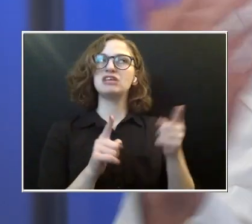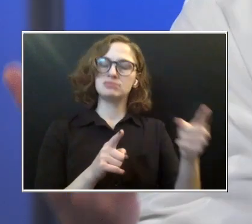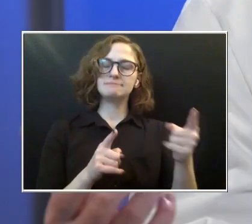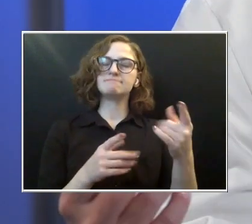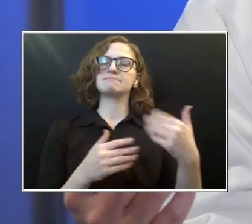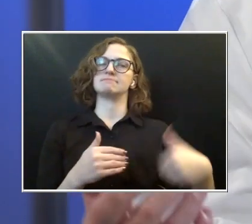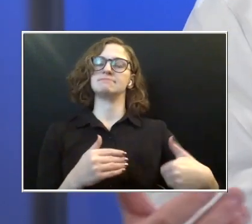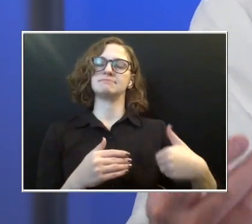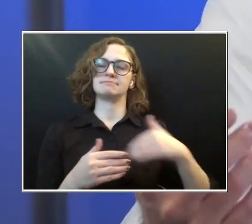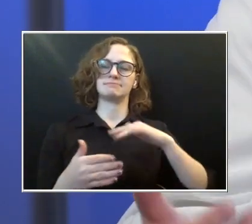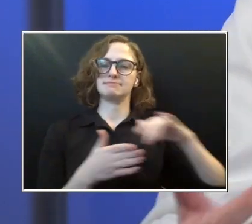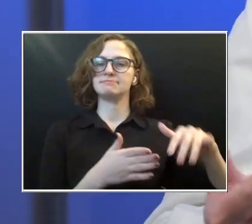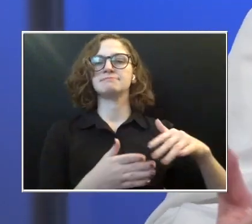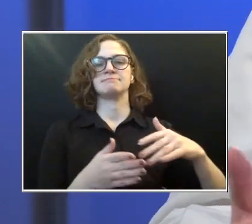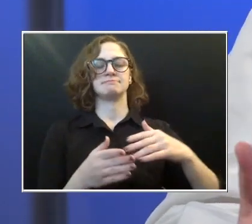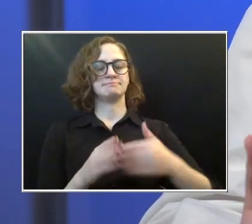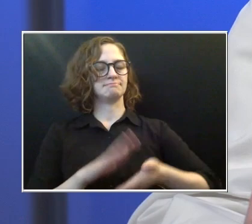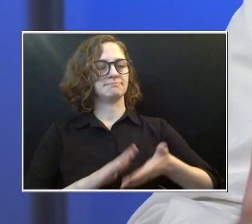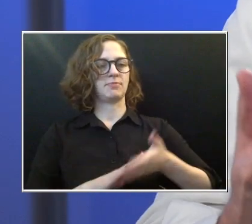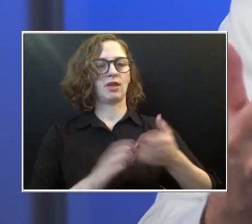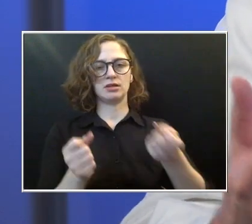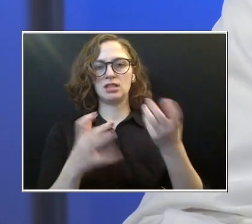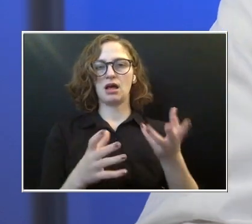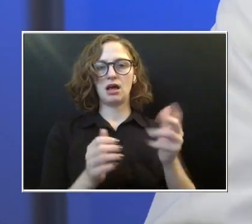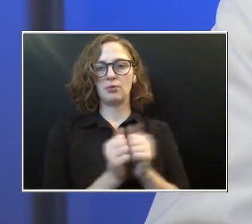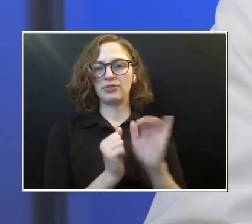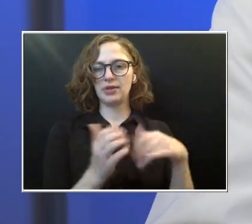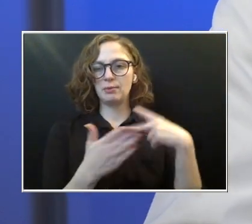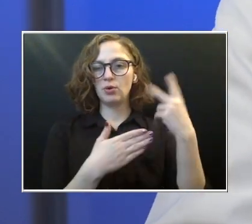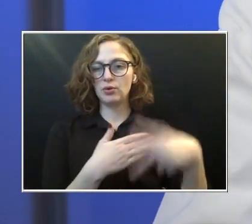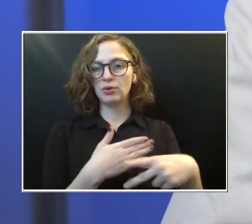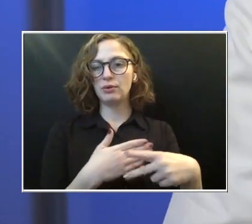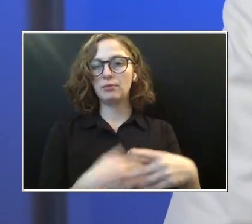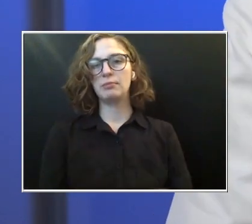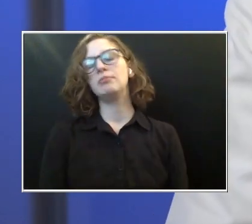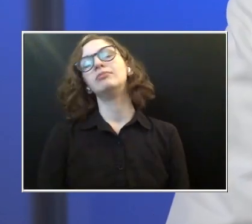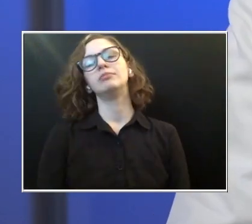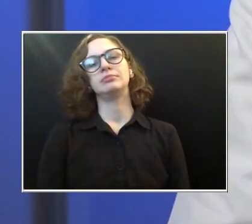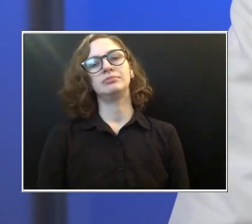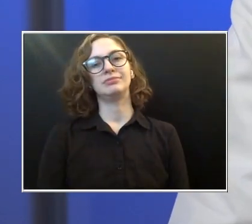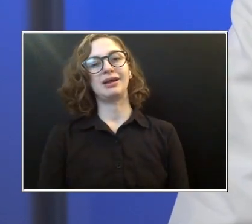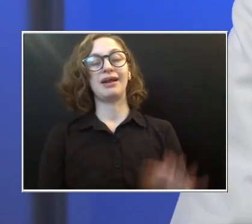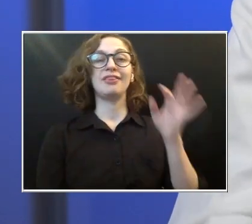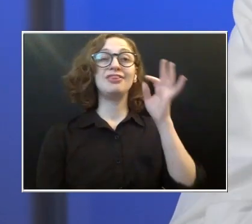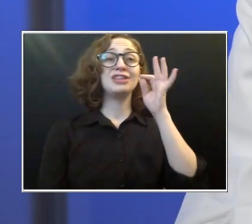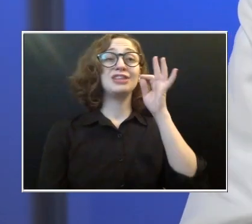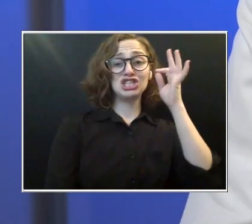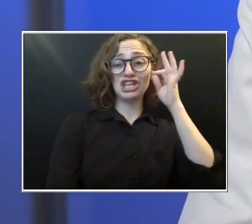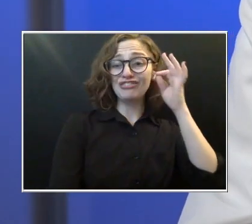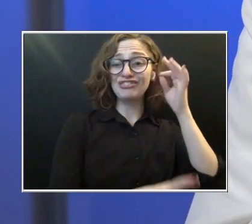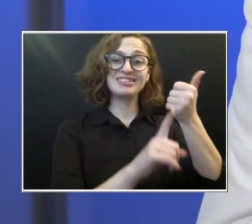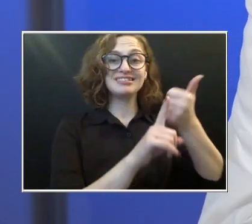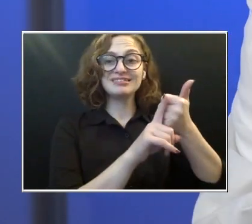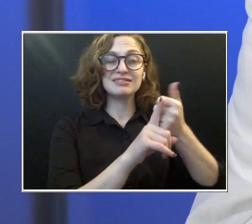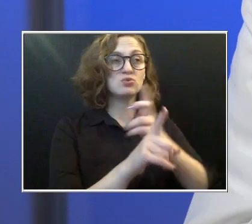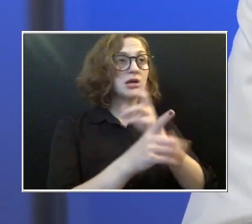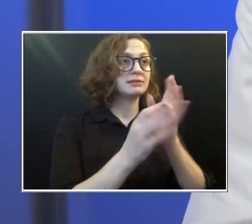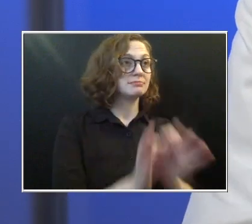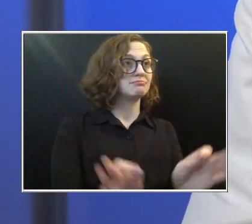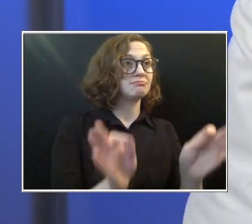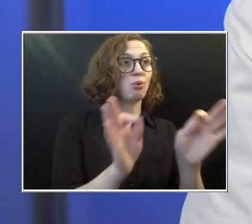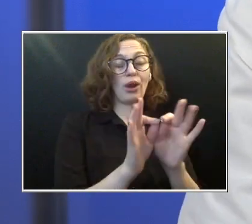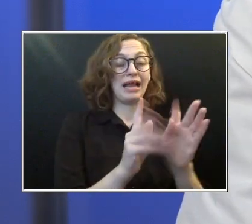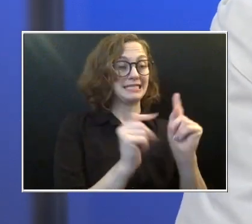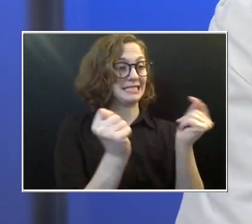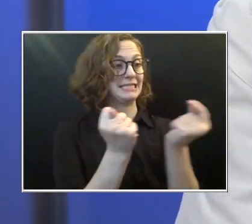just like we talk about the chiefs, being about the team, this is really about the team, and it's all working together to use those medicines to find the right medicine for the